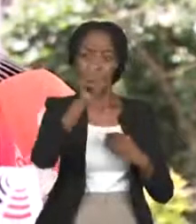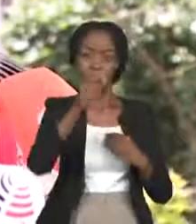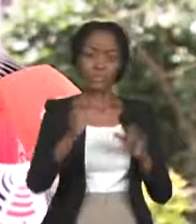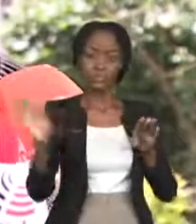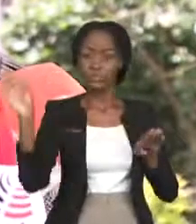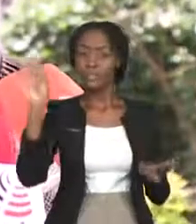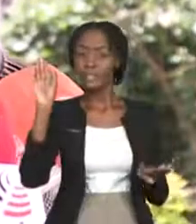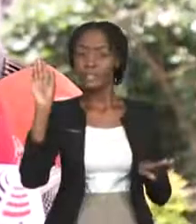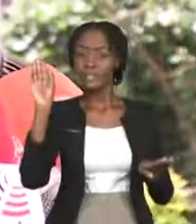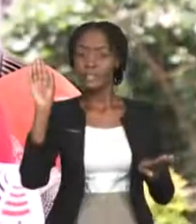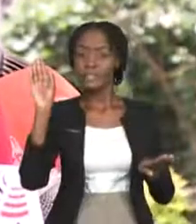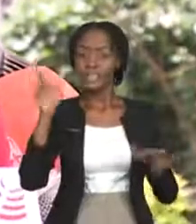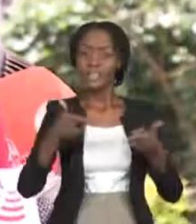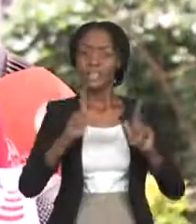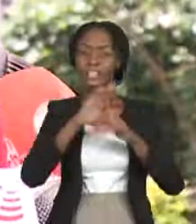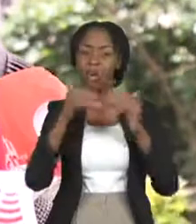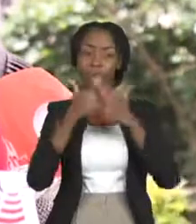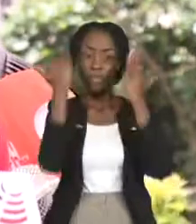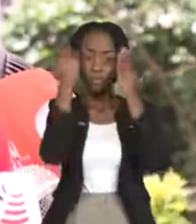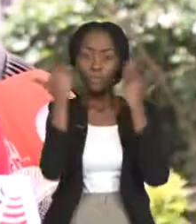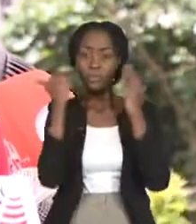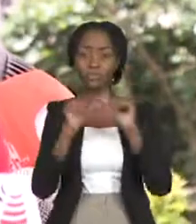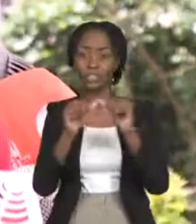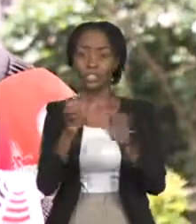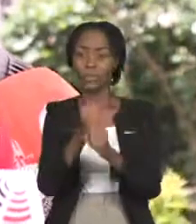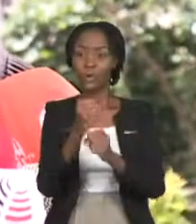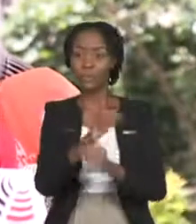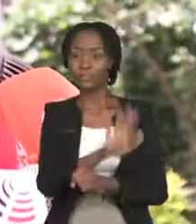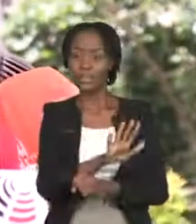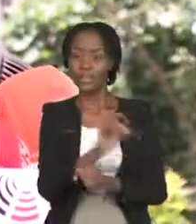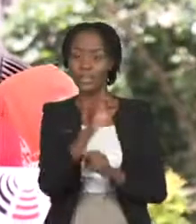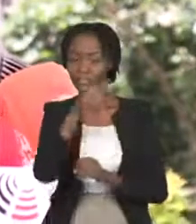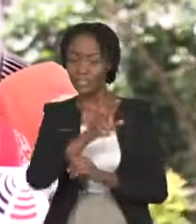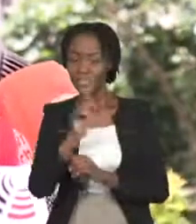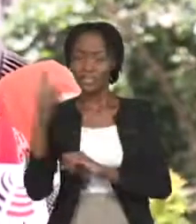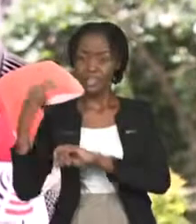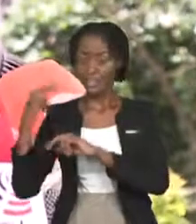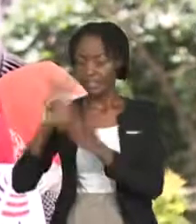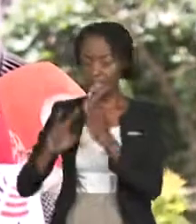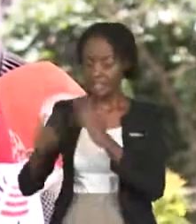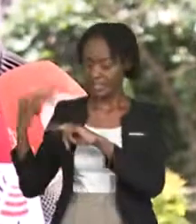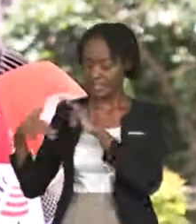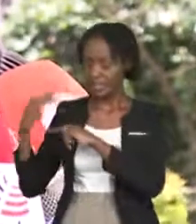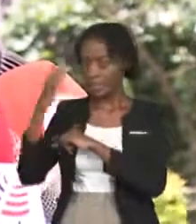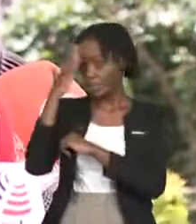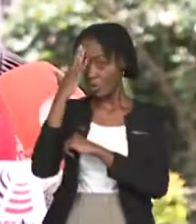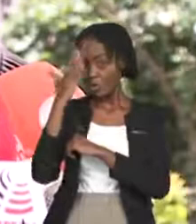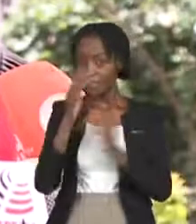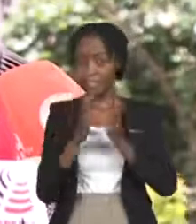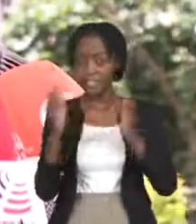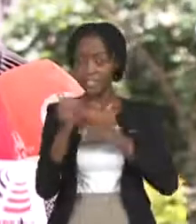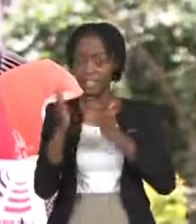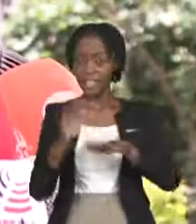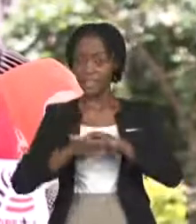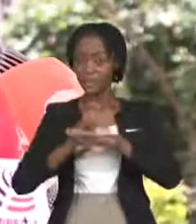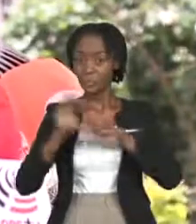function optimally. Because those who have read history understand that the greatest leaders are the ones who